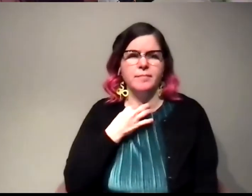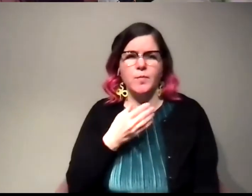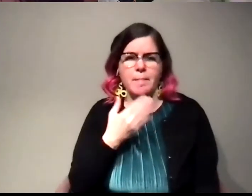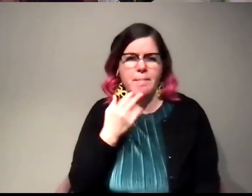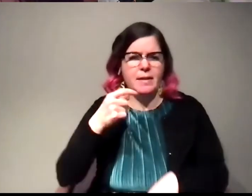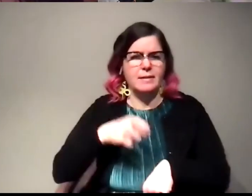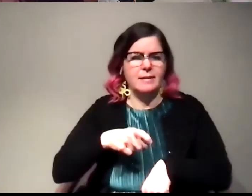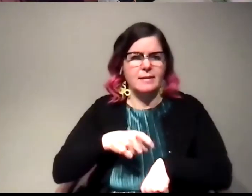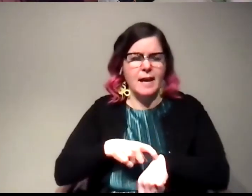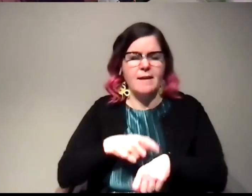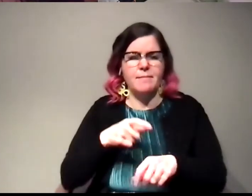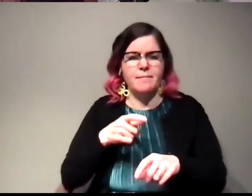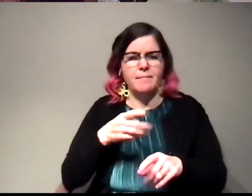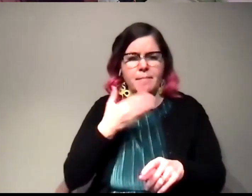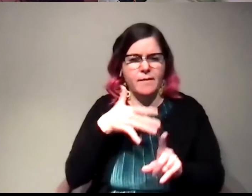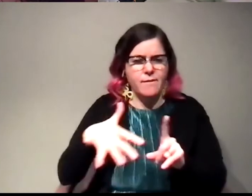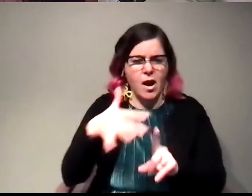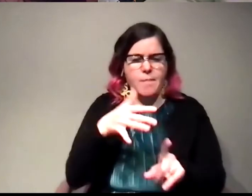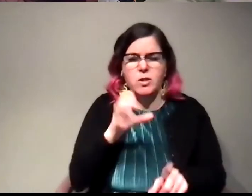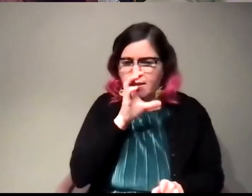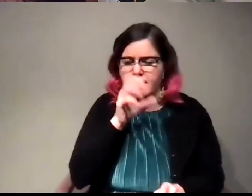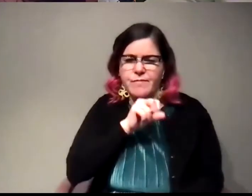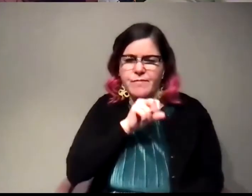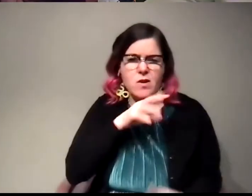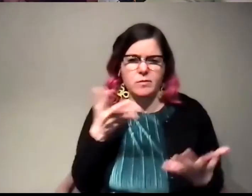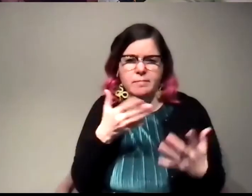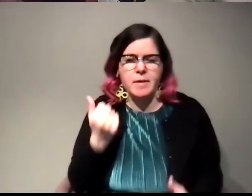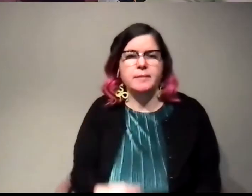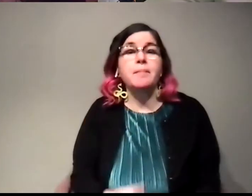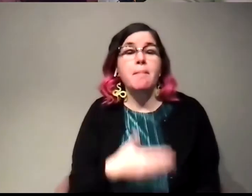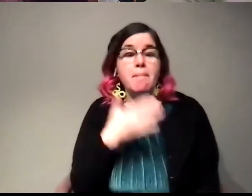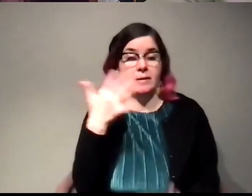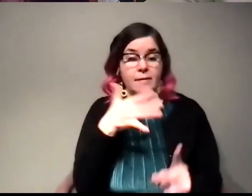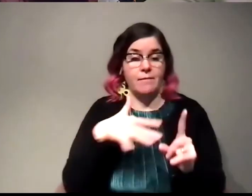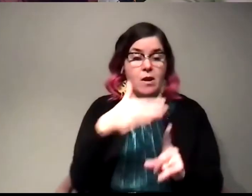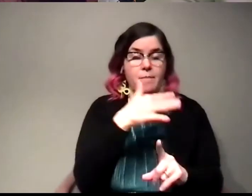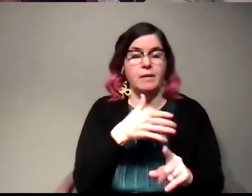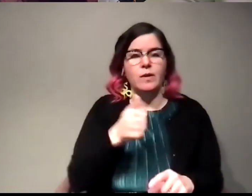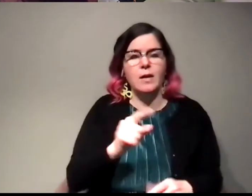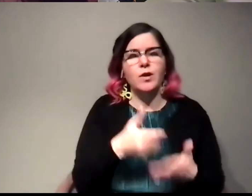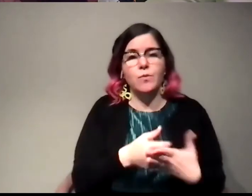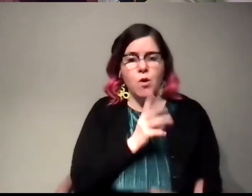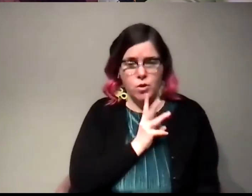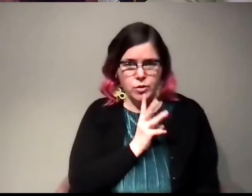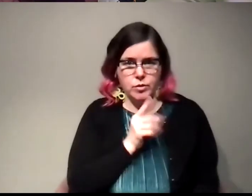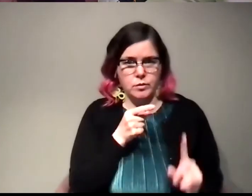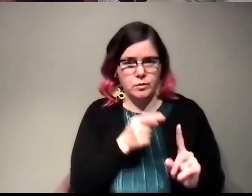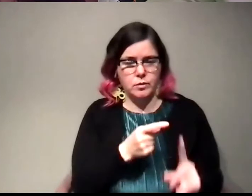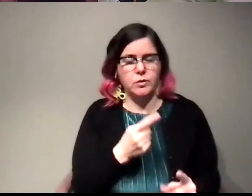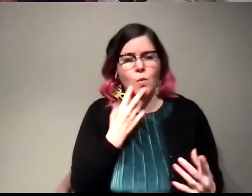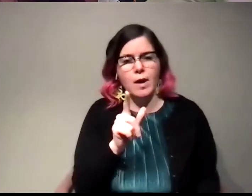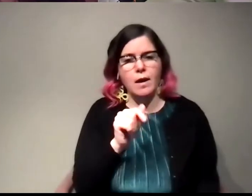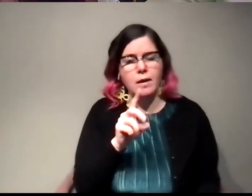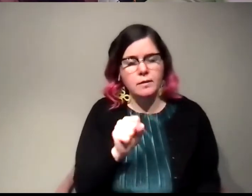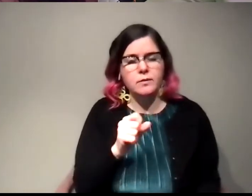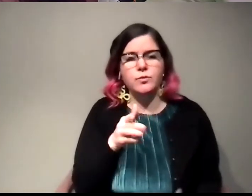an environment to go searching for frogs? So the best environment is anywhere that you're near water. So wetlands,